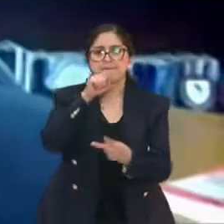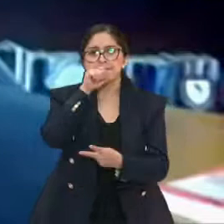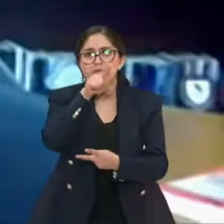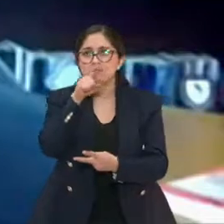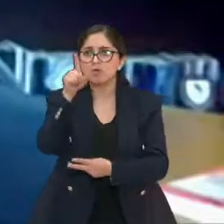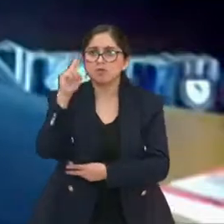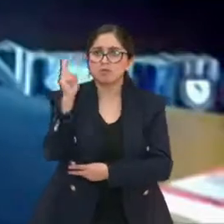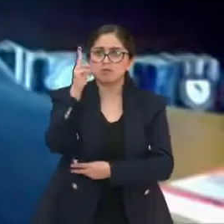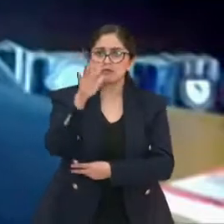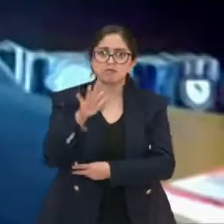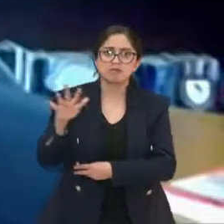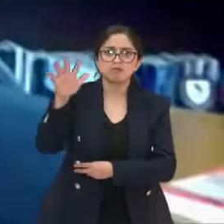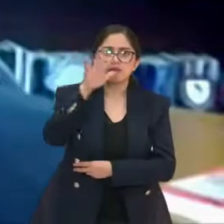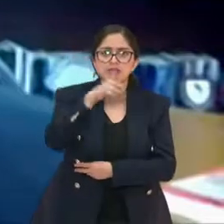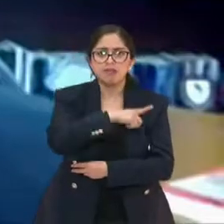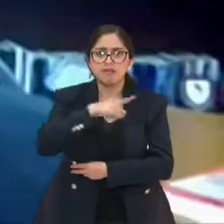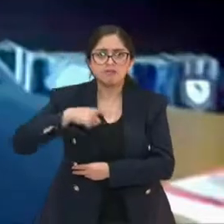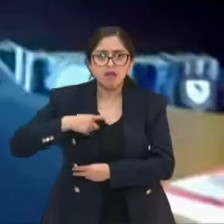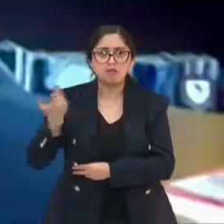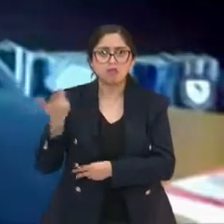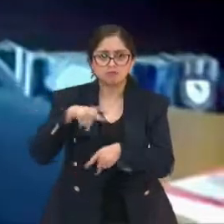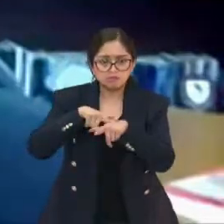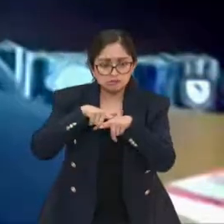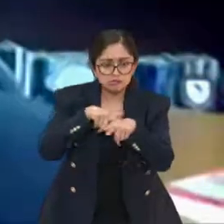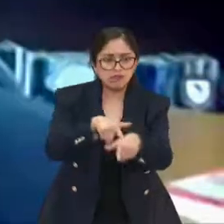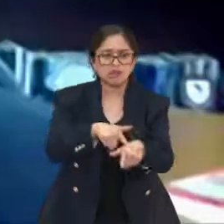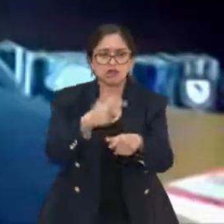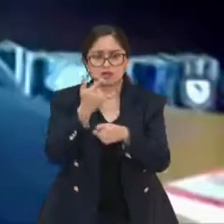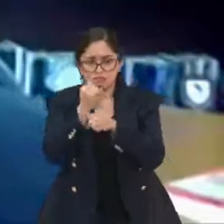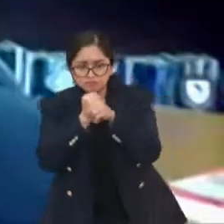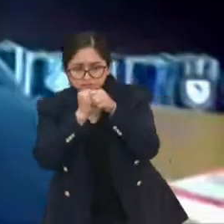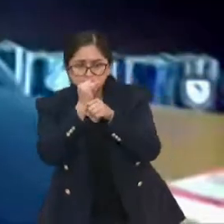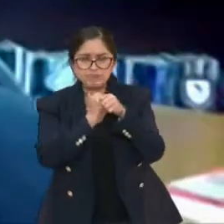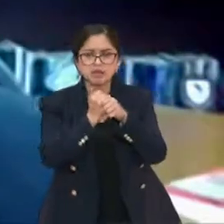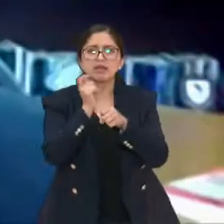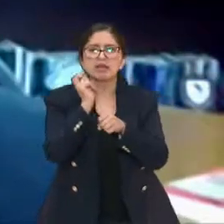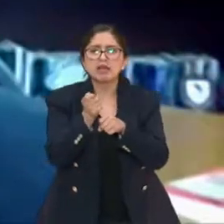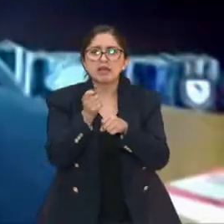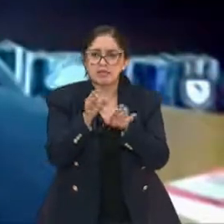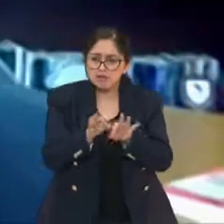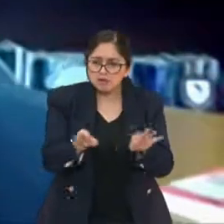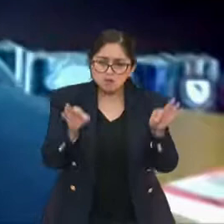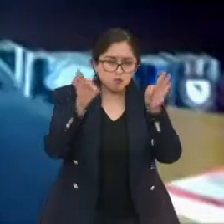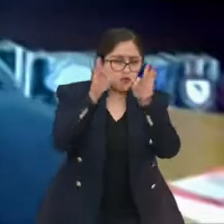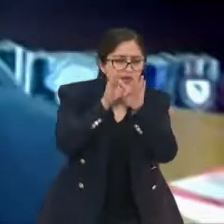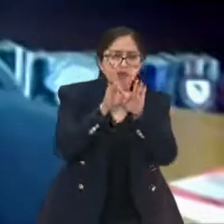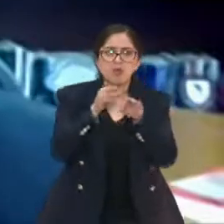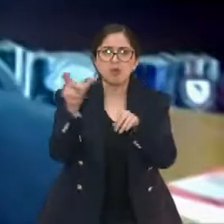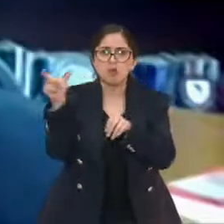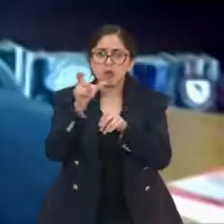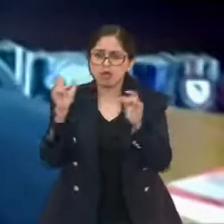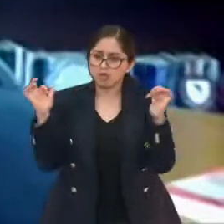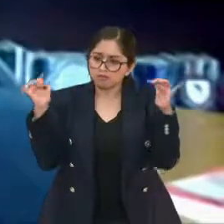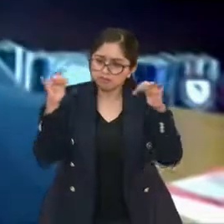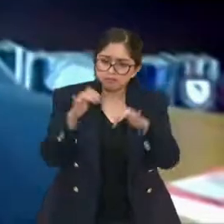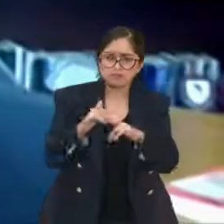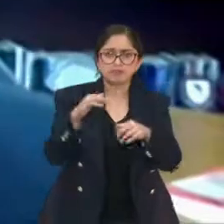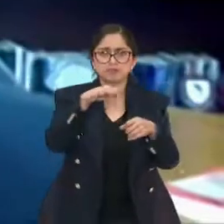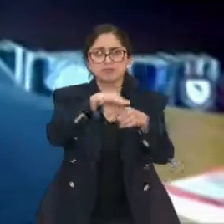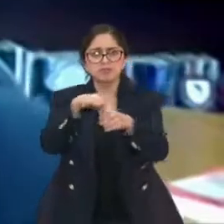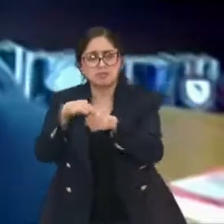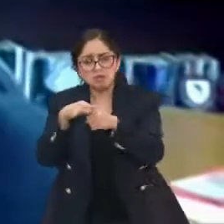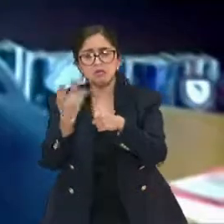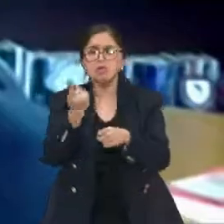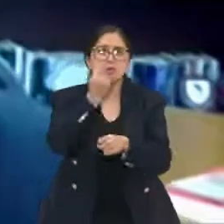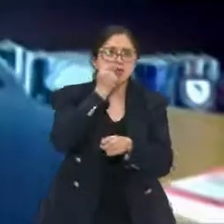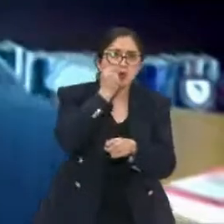us in the university to continue studying these processes, the importance of an electoral